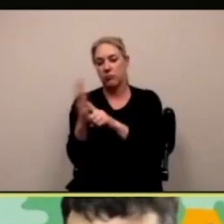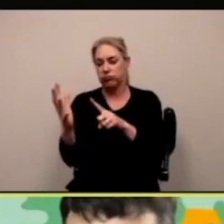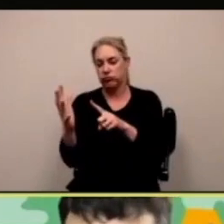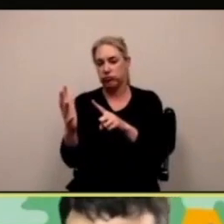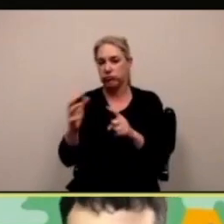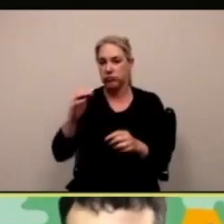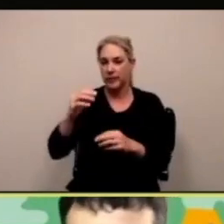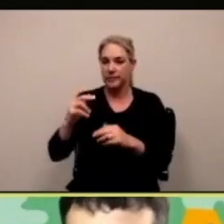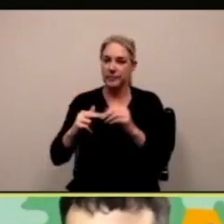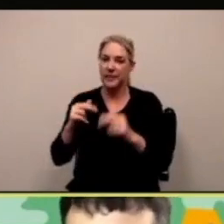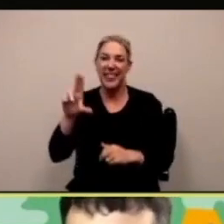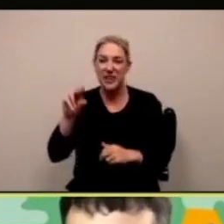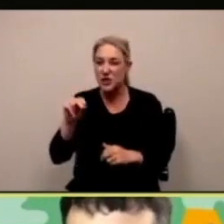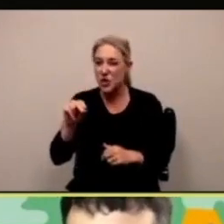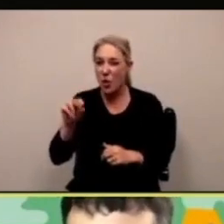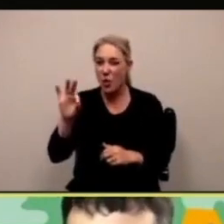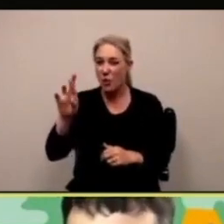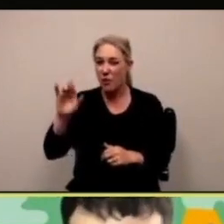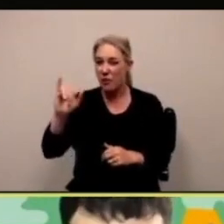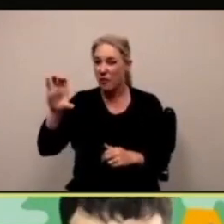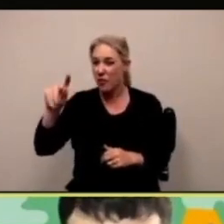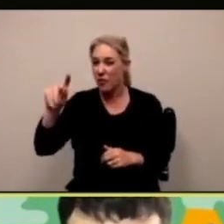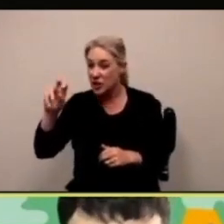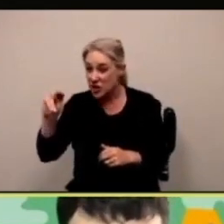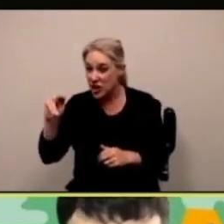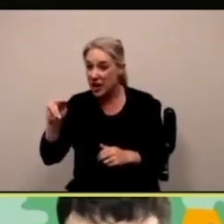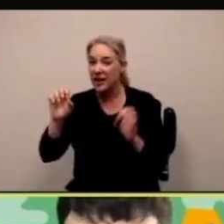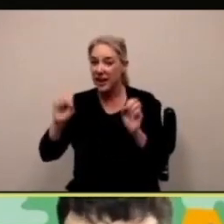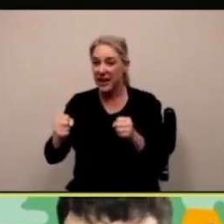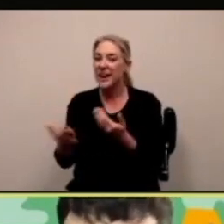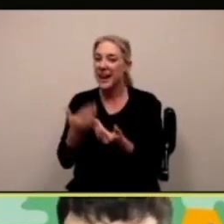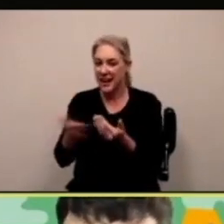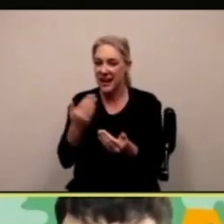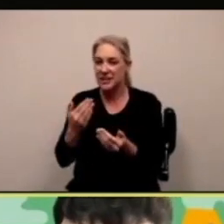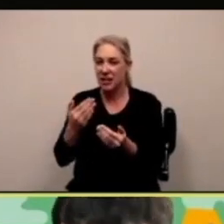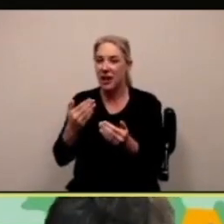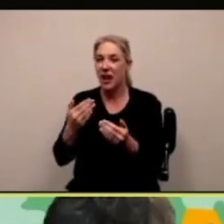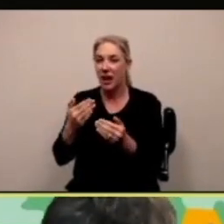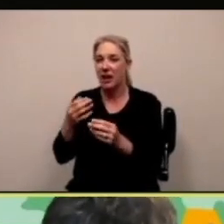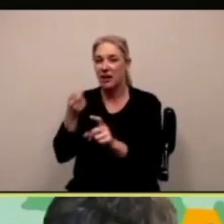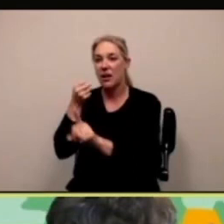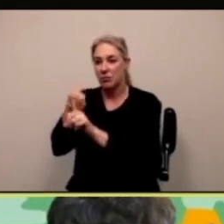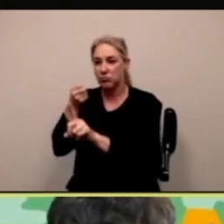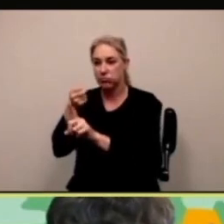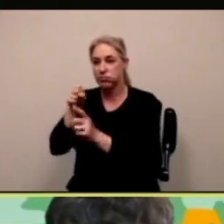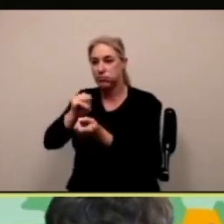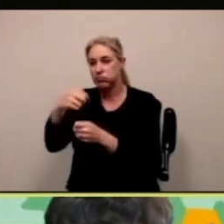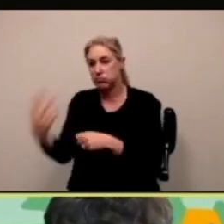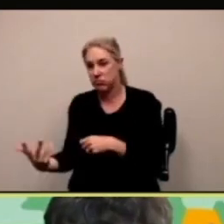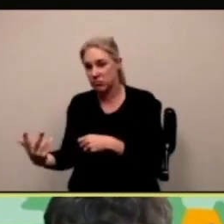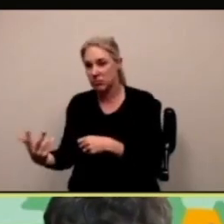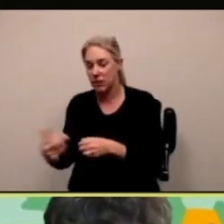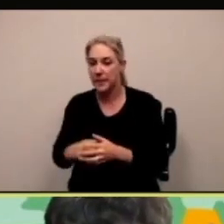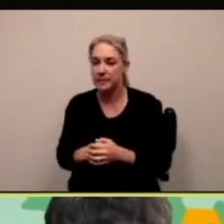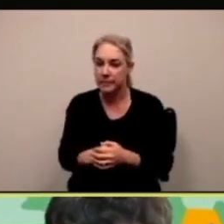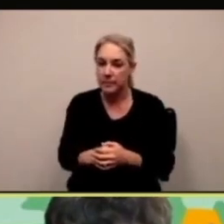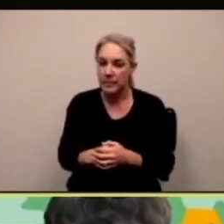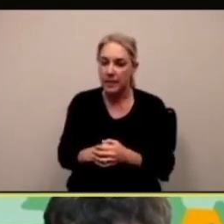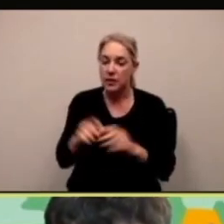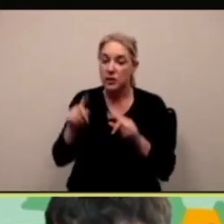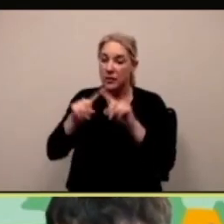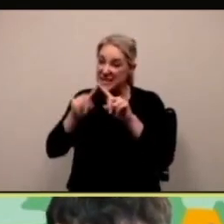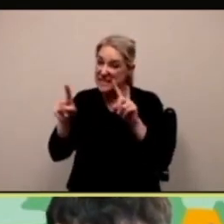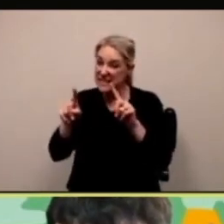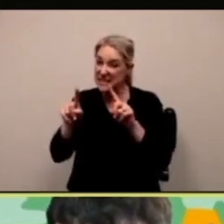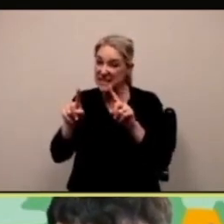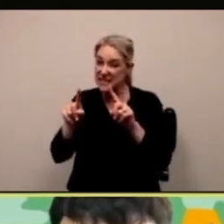friction situation I was talking about before. But what if, and if I press a key here, I can get different shaped blocks, and